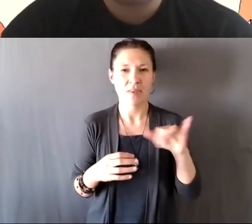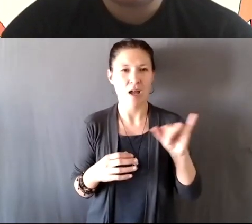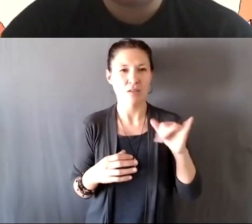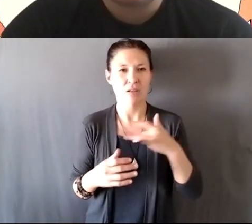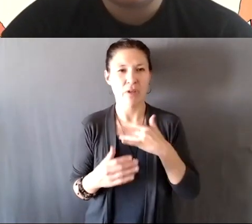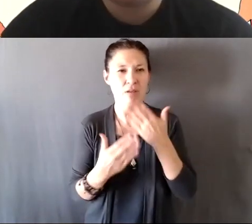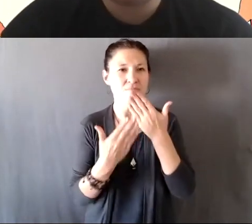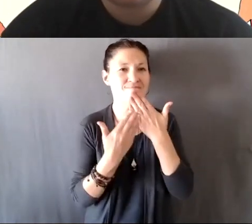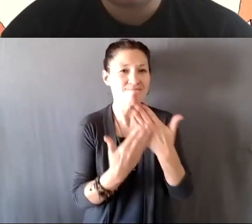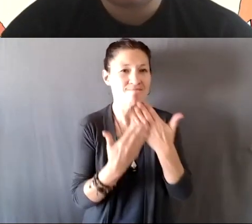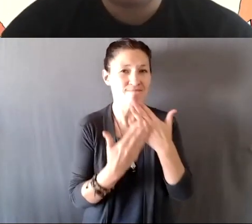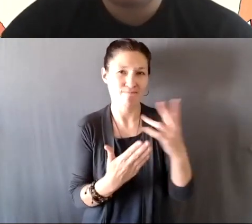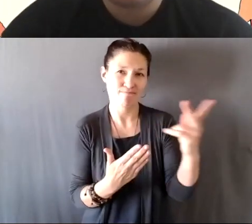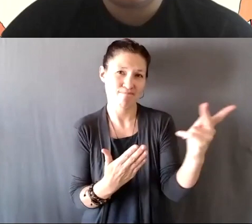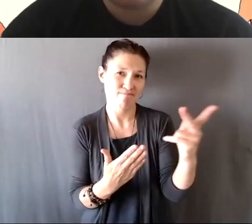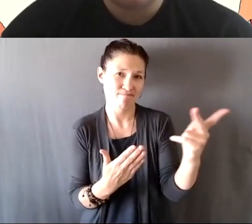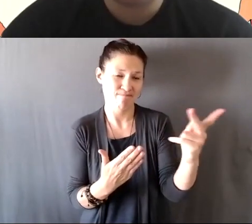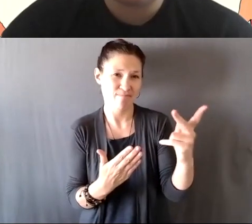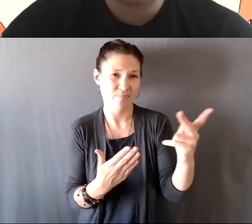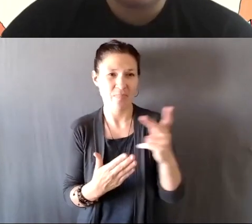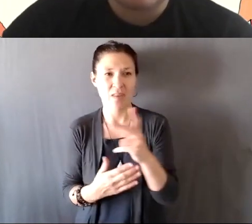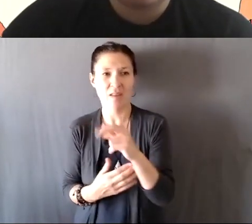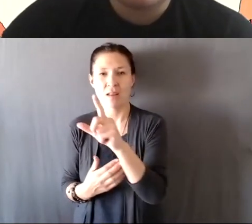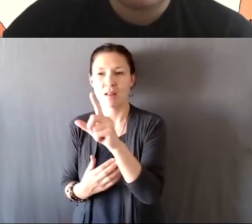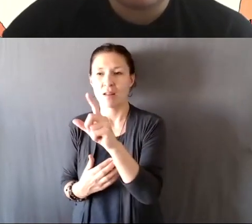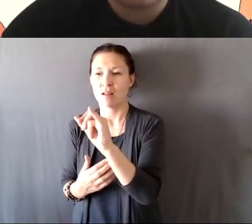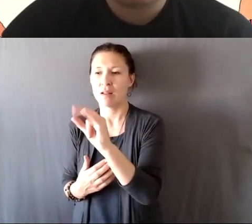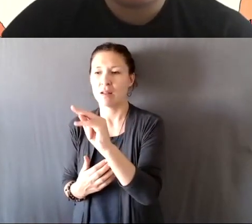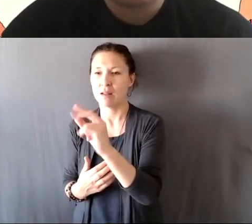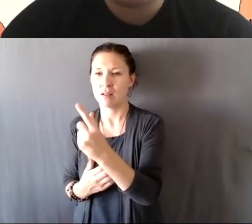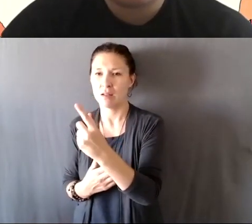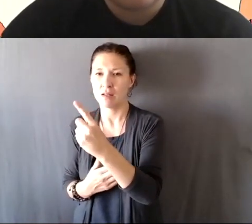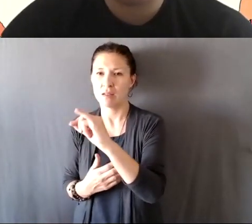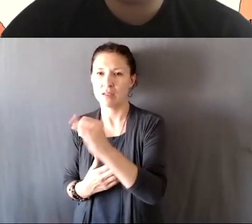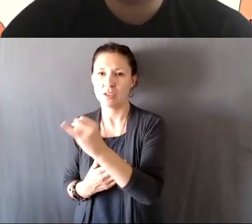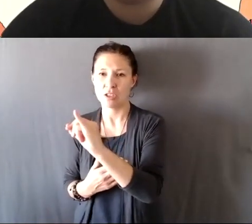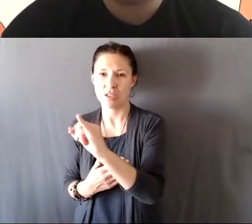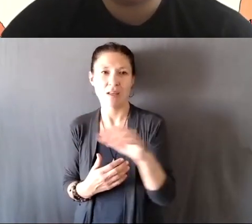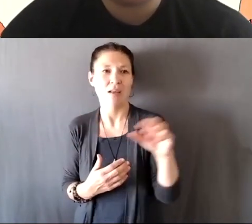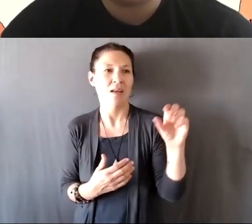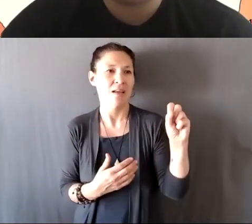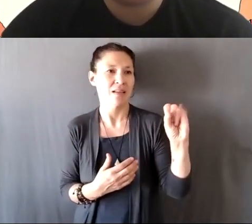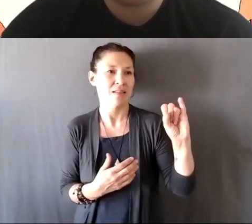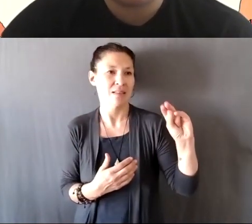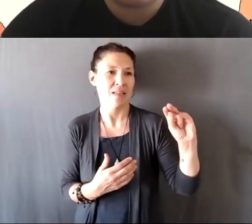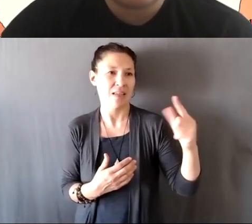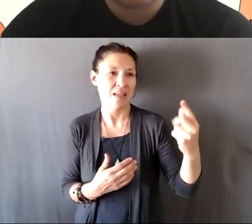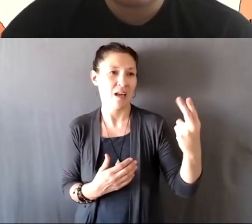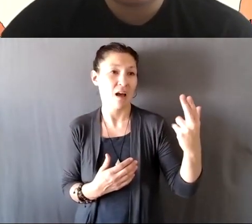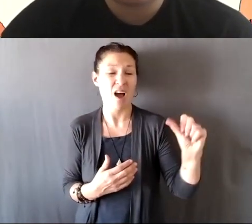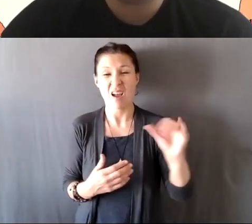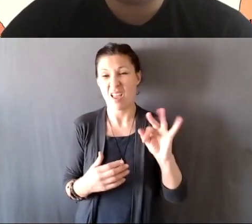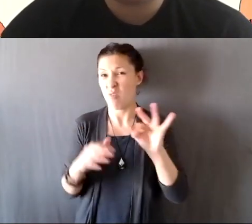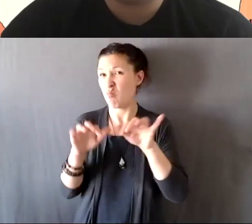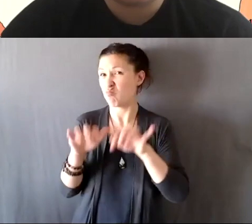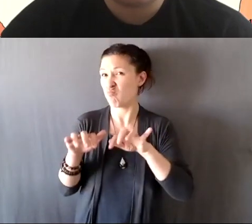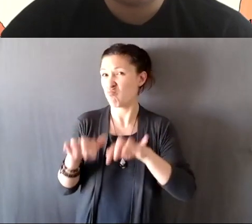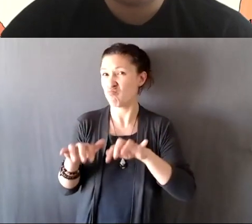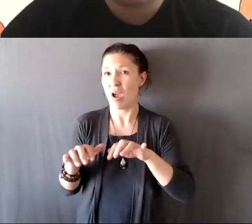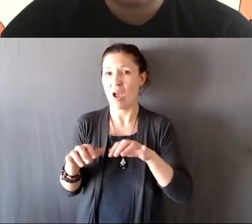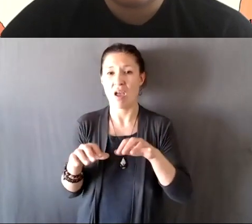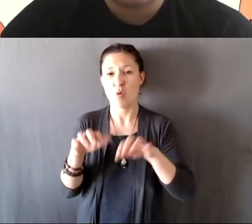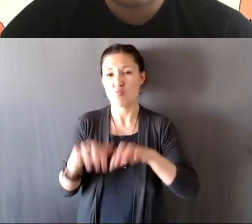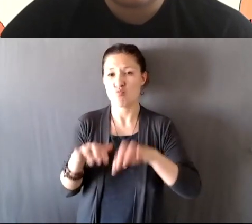for Lingji and Singha. So I was wondering if maybe people could put how they're feeling and anything else they want to